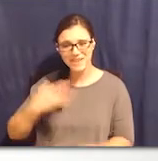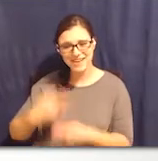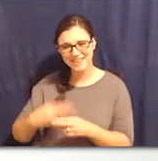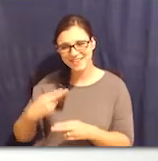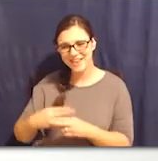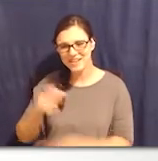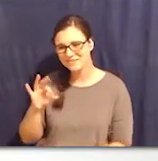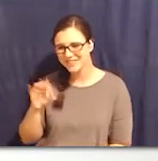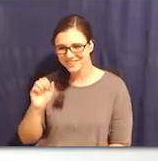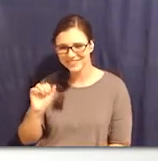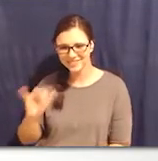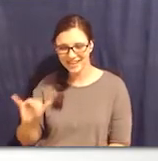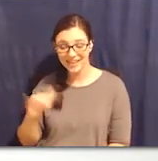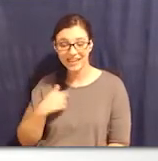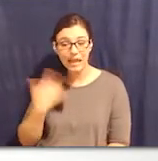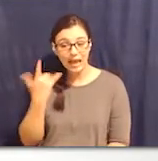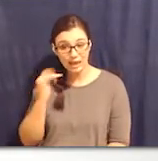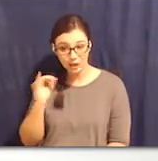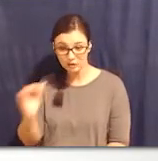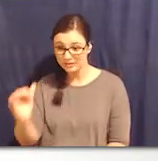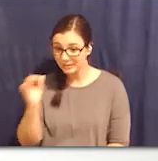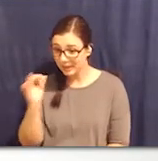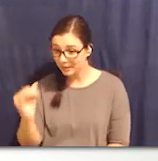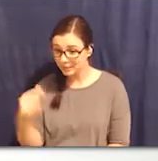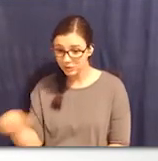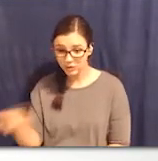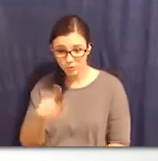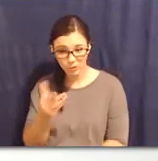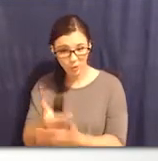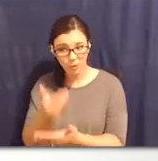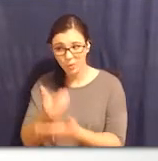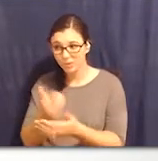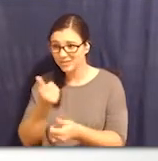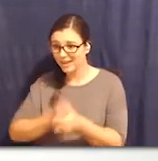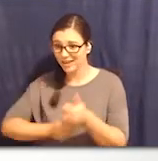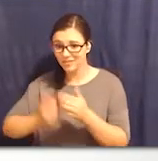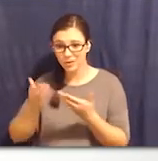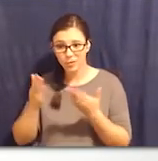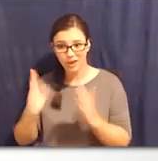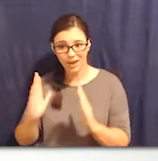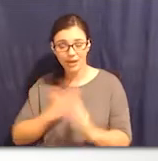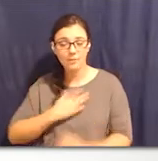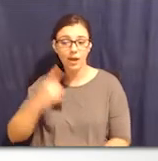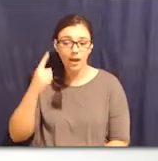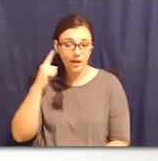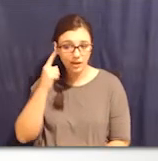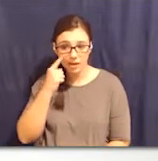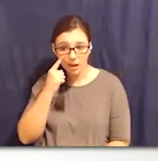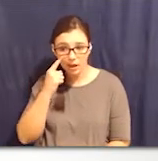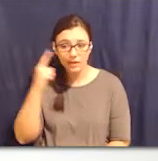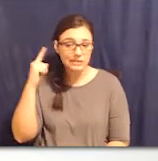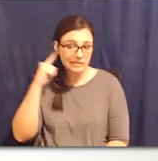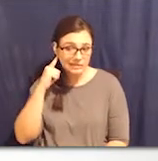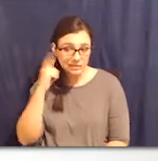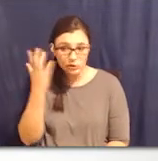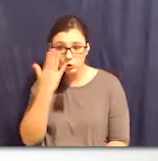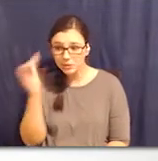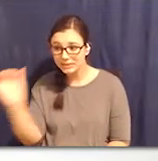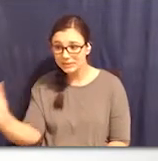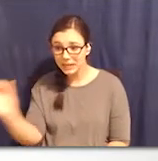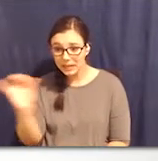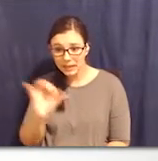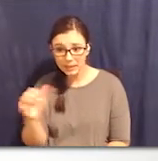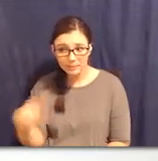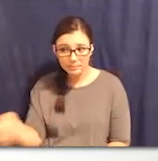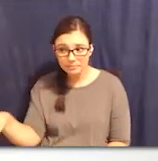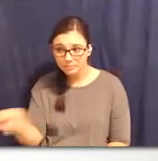I'm 8 years old and my name is Faye, and I look like you in almost every way. My eyes and